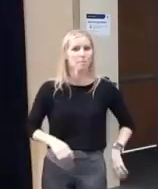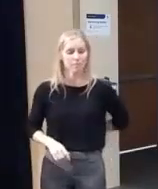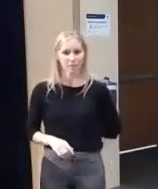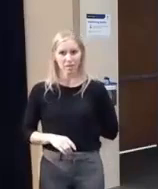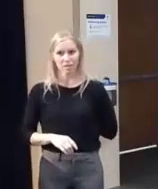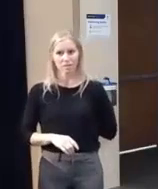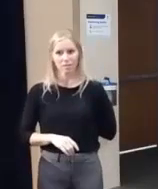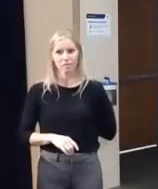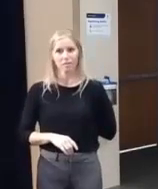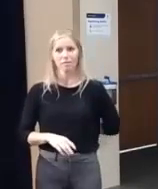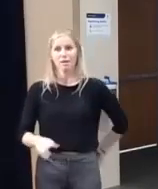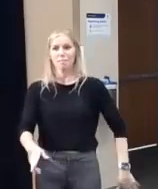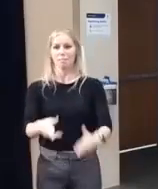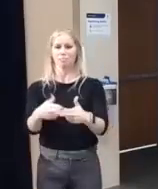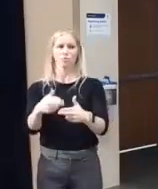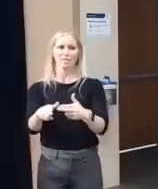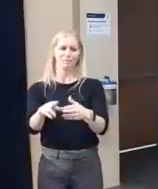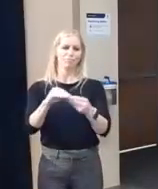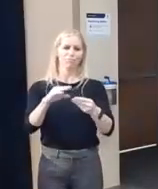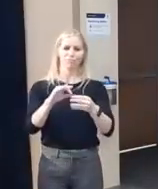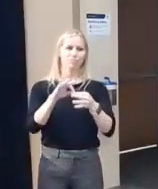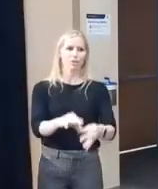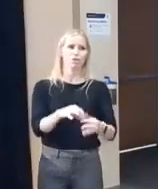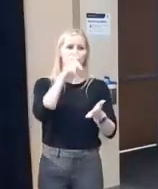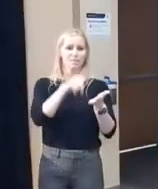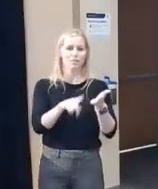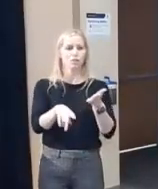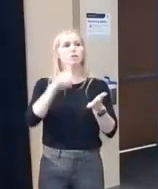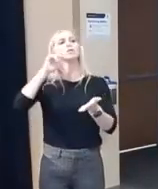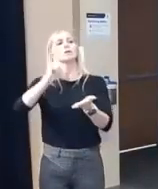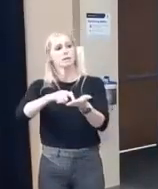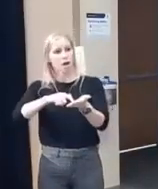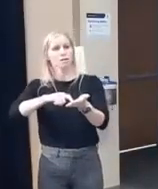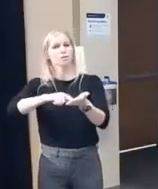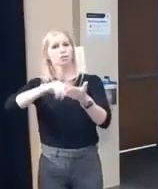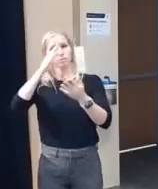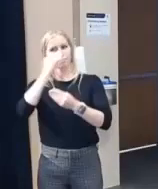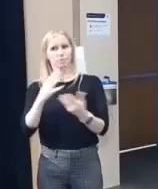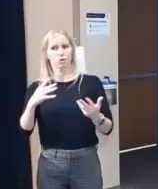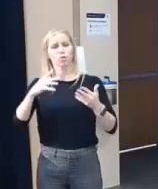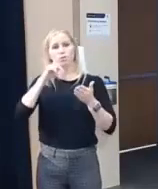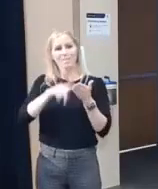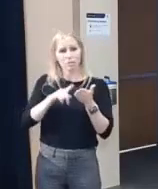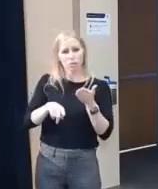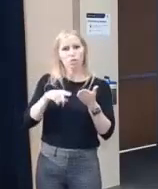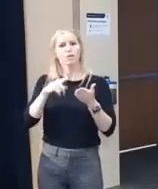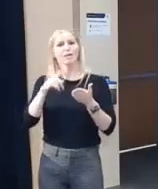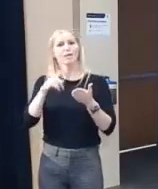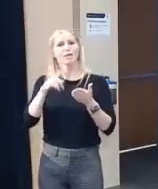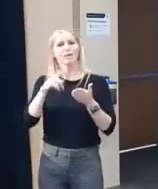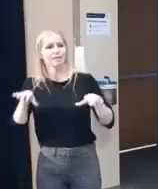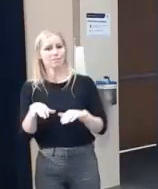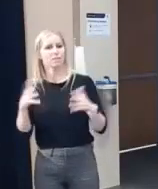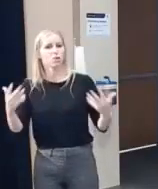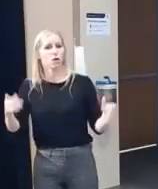And my brief word on research is just to acknowledge the research that is already happening, the current research and grant activities already happening